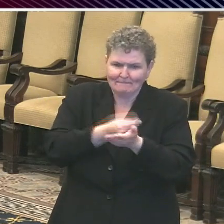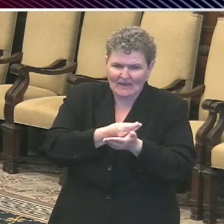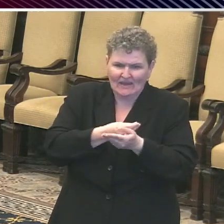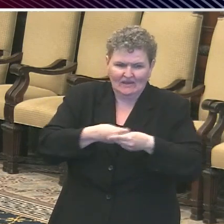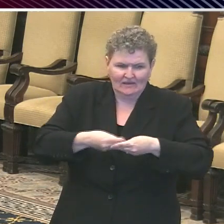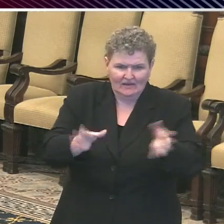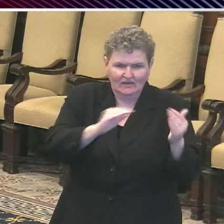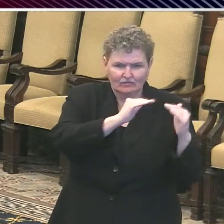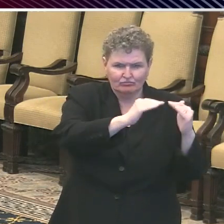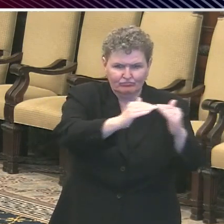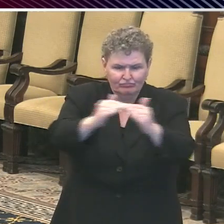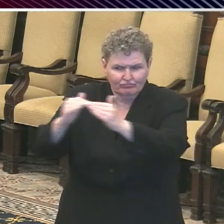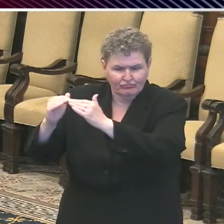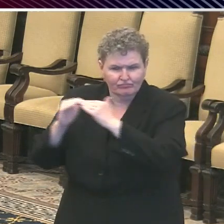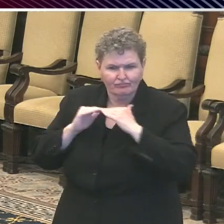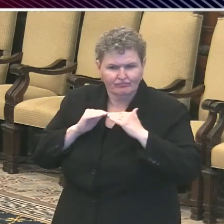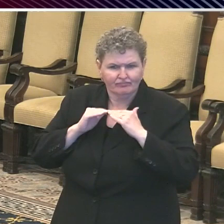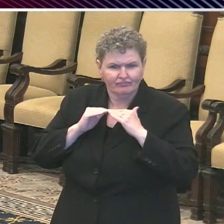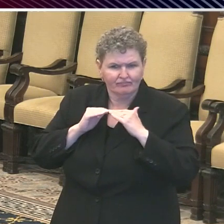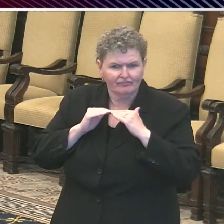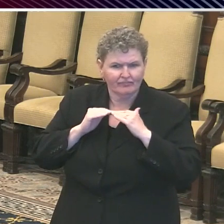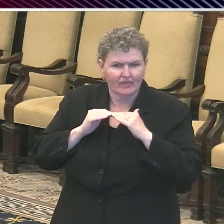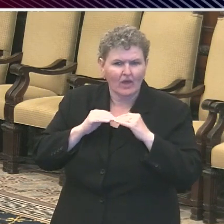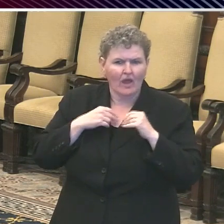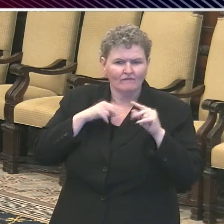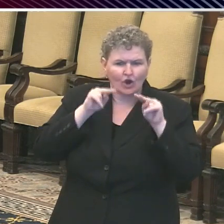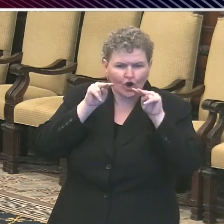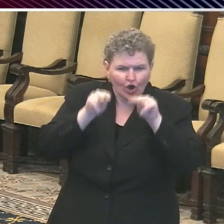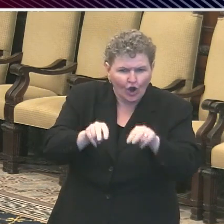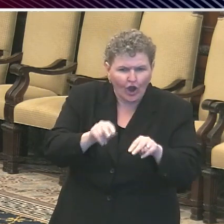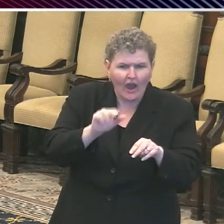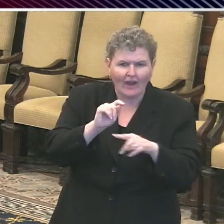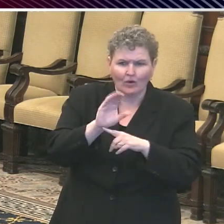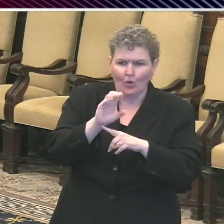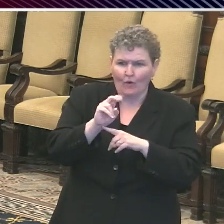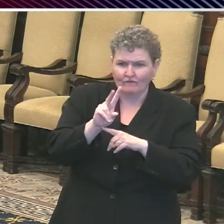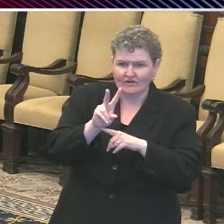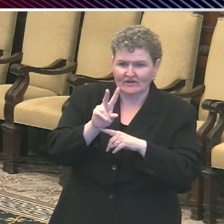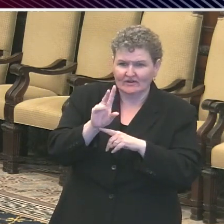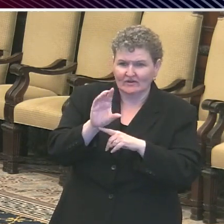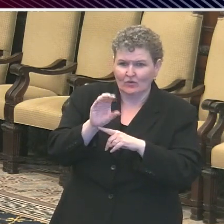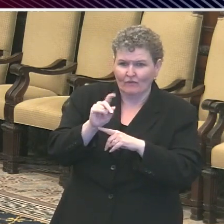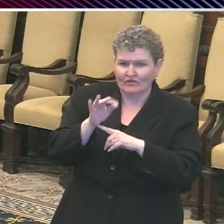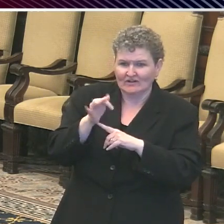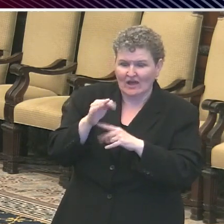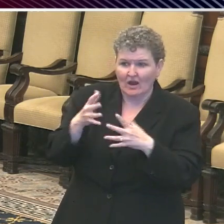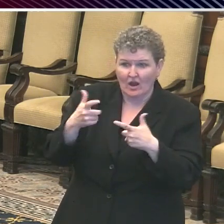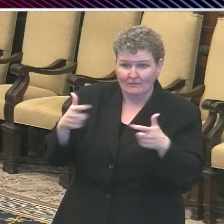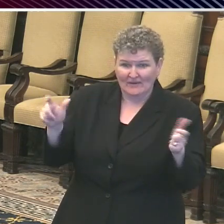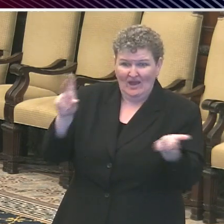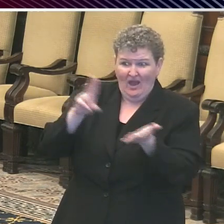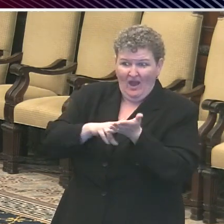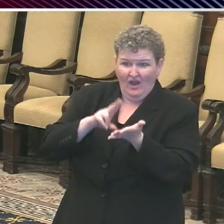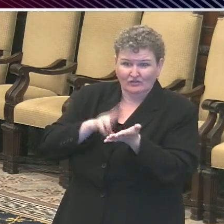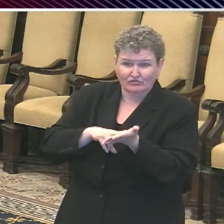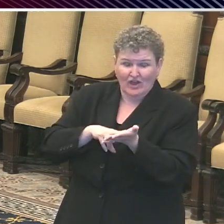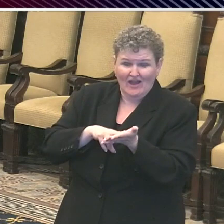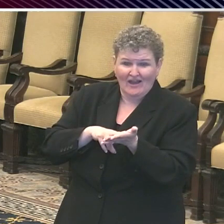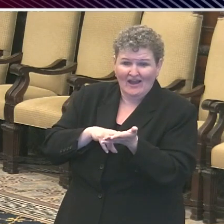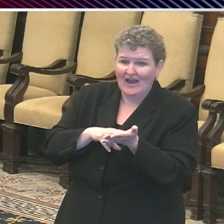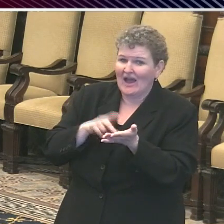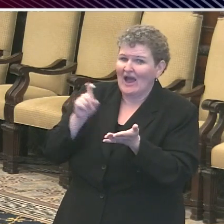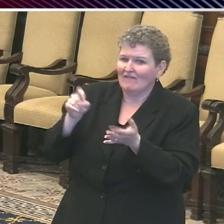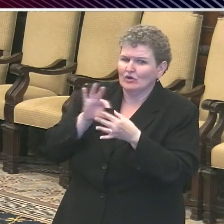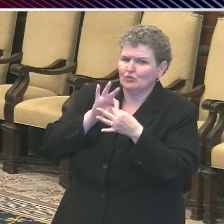first. But if we look at our largest expenses as they relate to COVID, our largest contracts, they were around